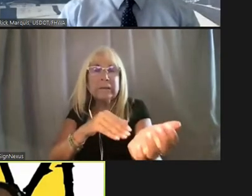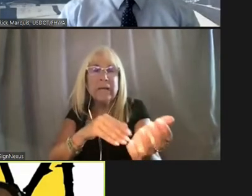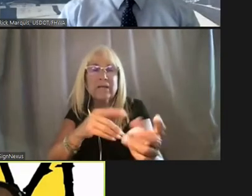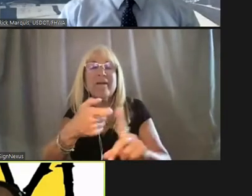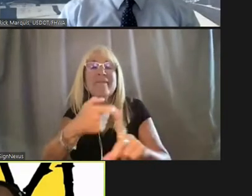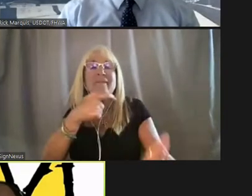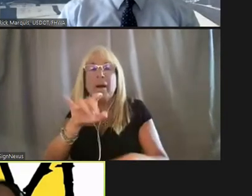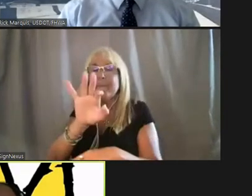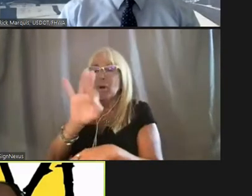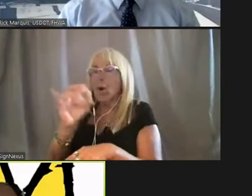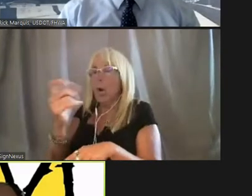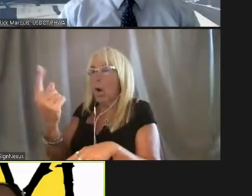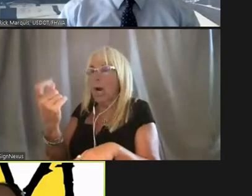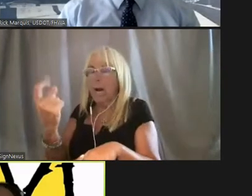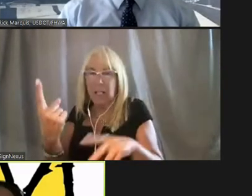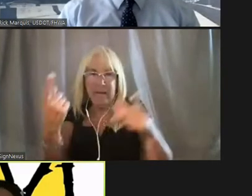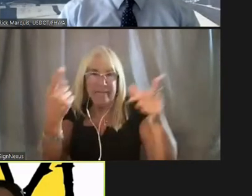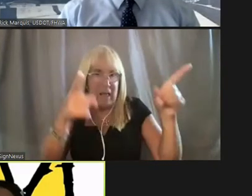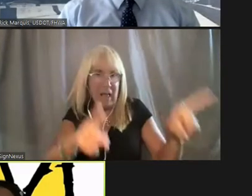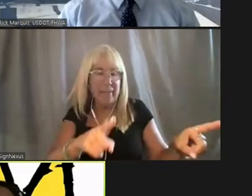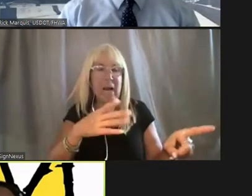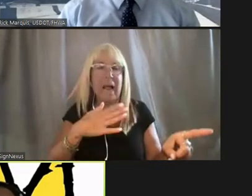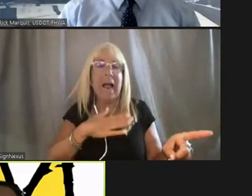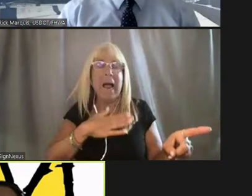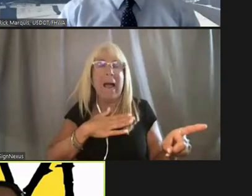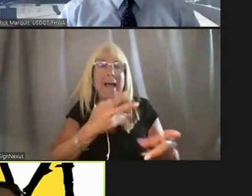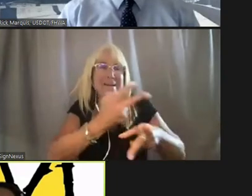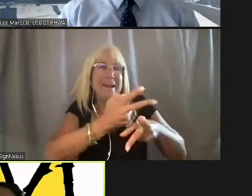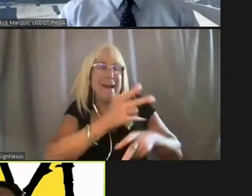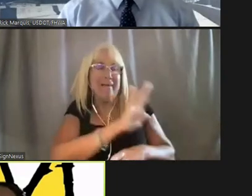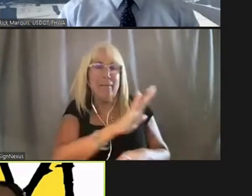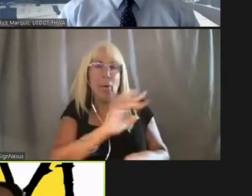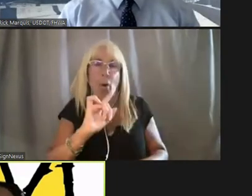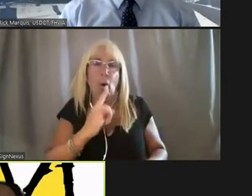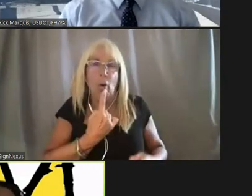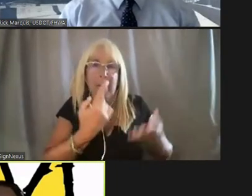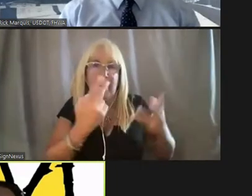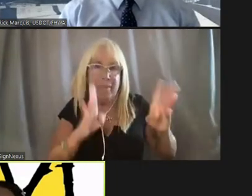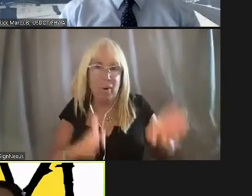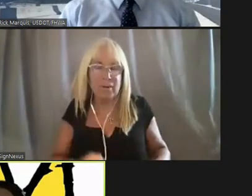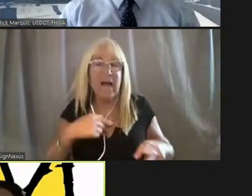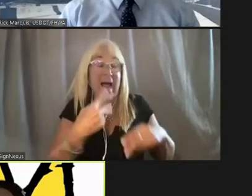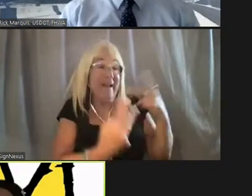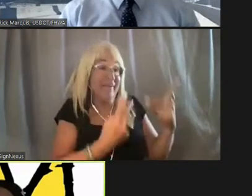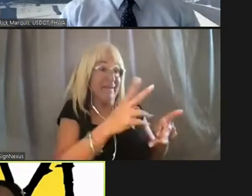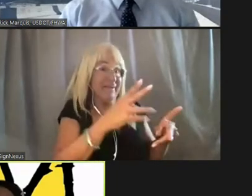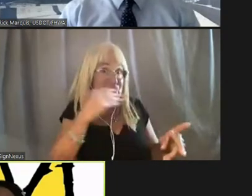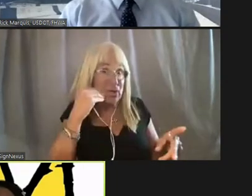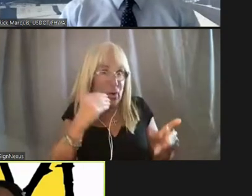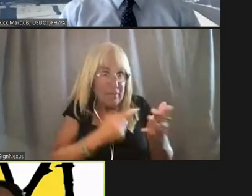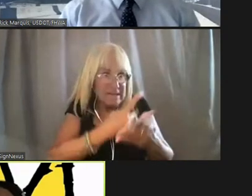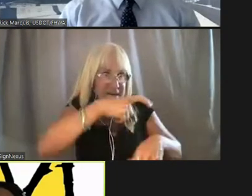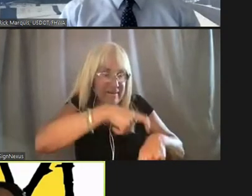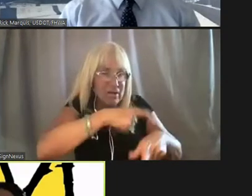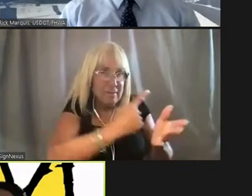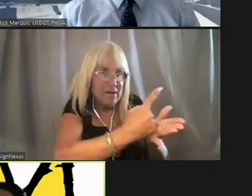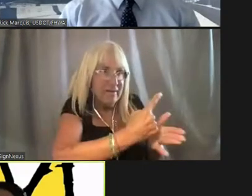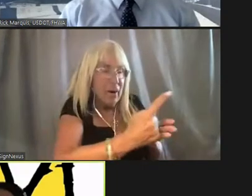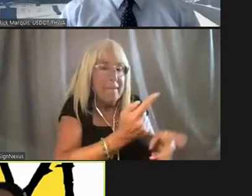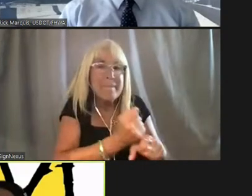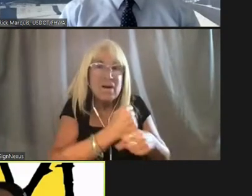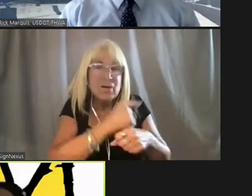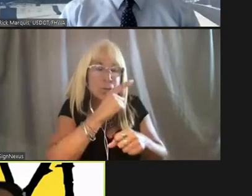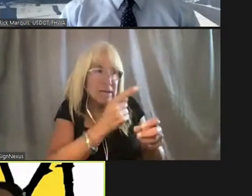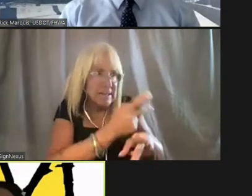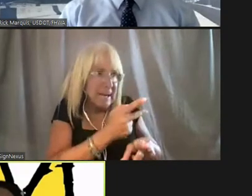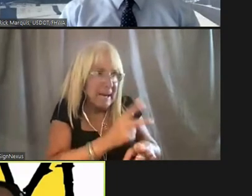from 9 11. right his sole caregiver um I not only have to visit his home several times a week to ensure that he is taken